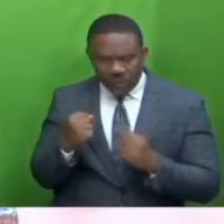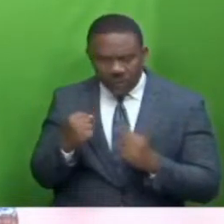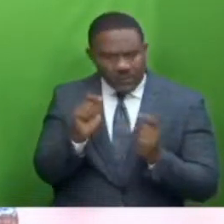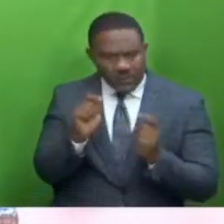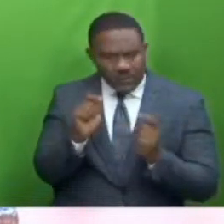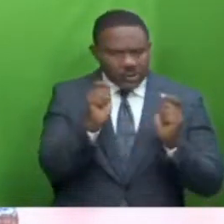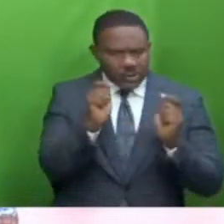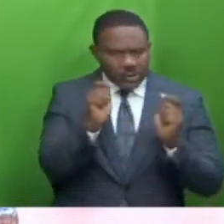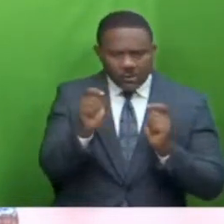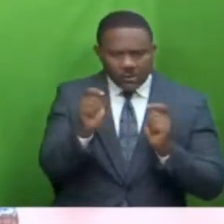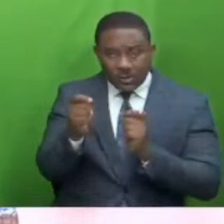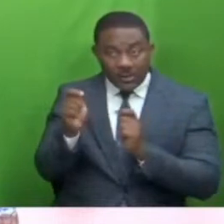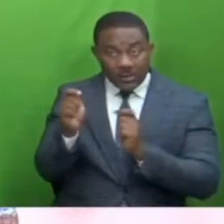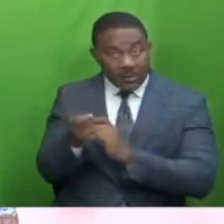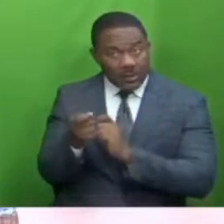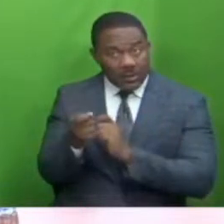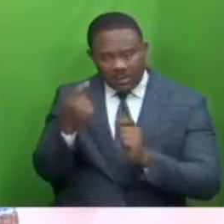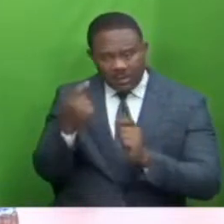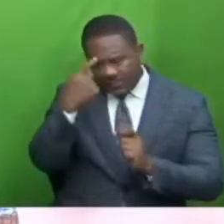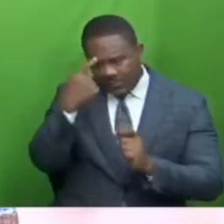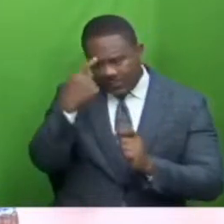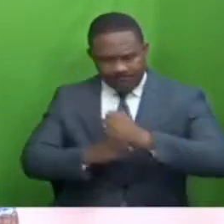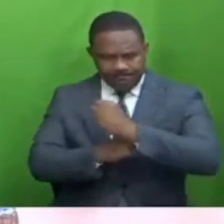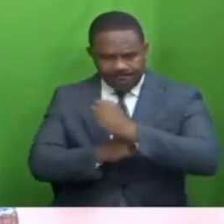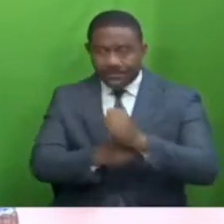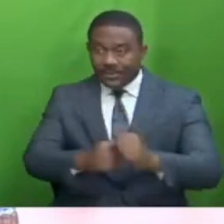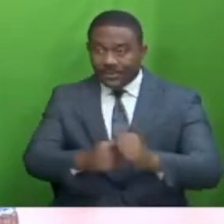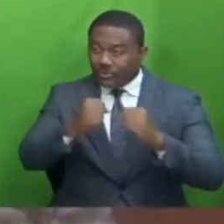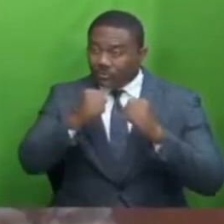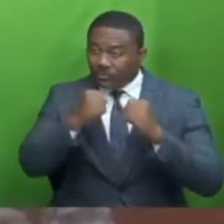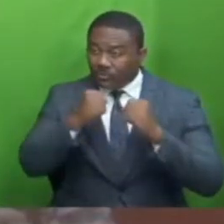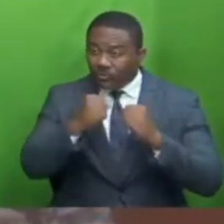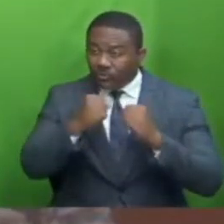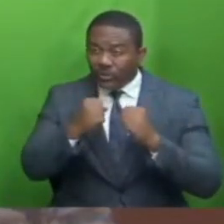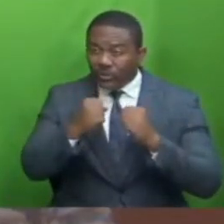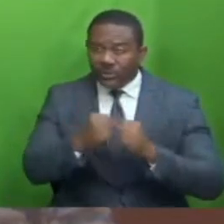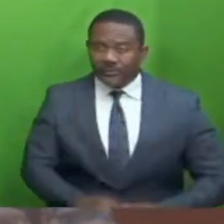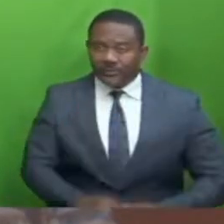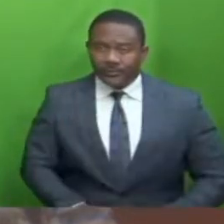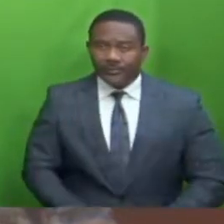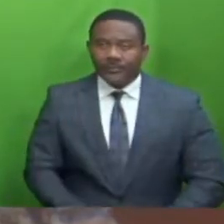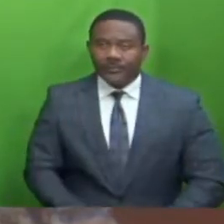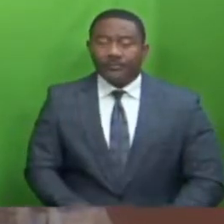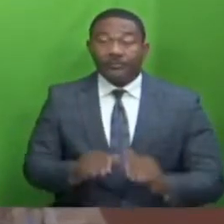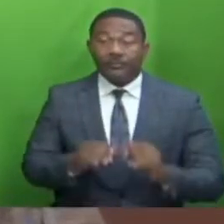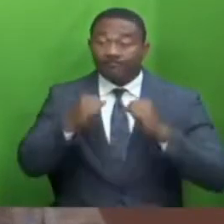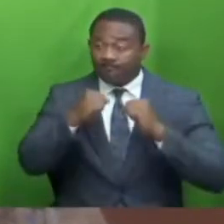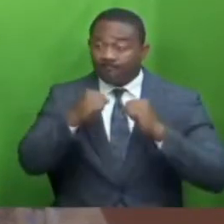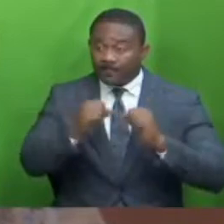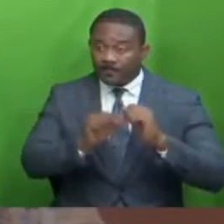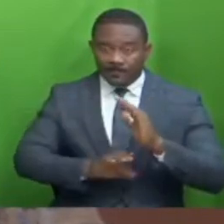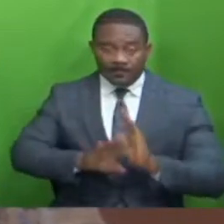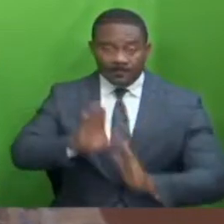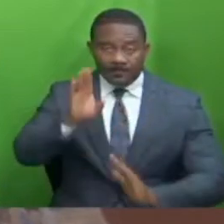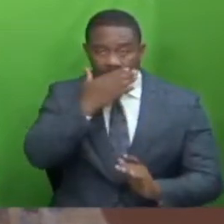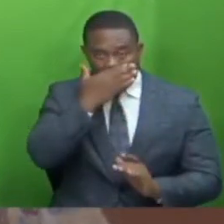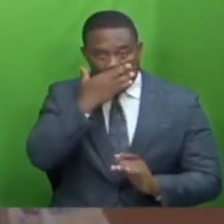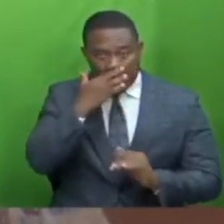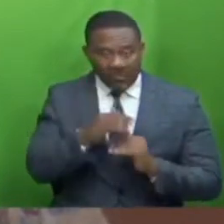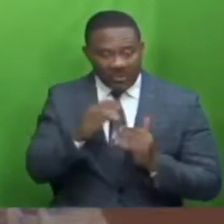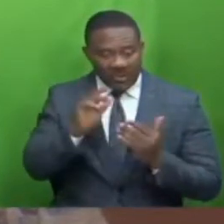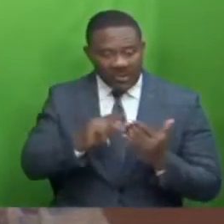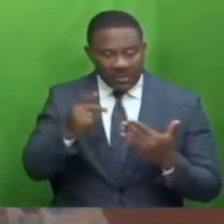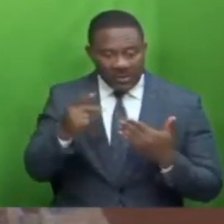and lay the foundation for stronger and more inclusive growth. Mr. Speaker, the program has